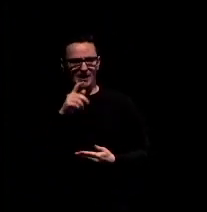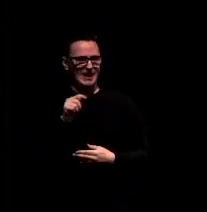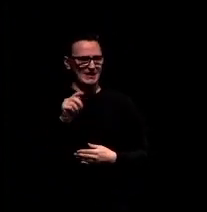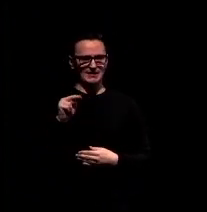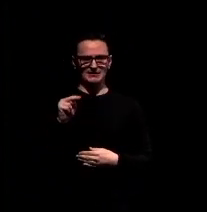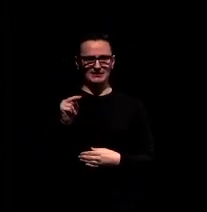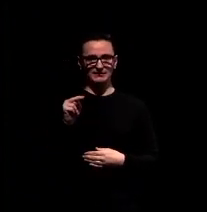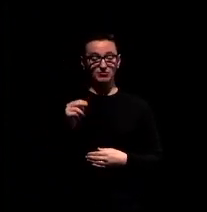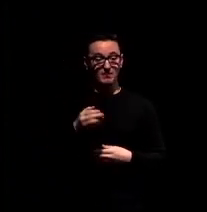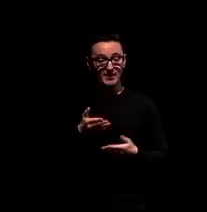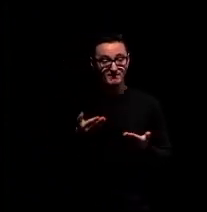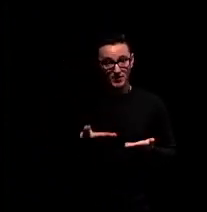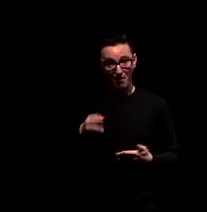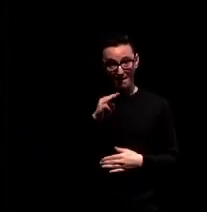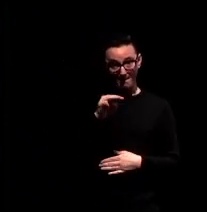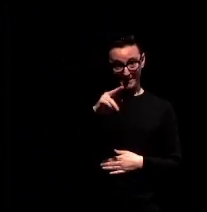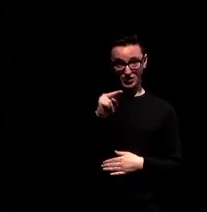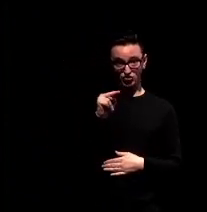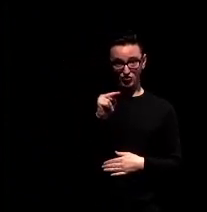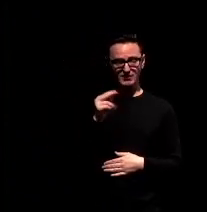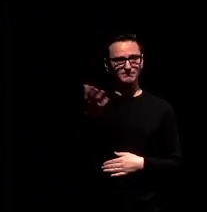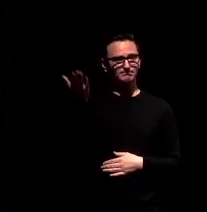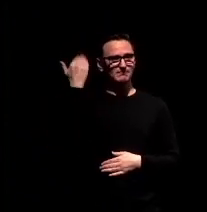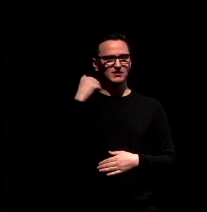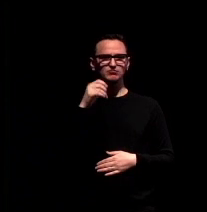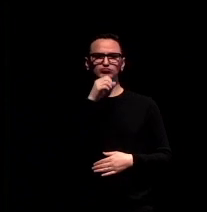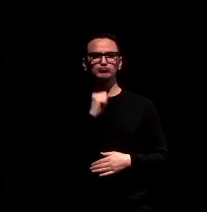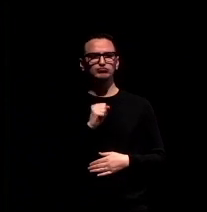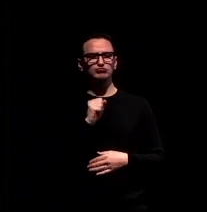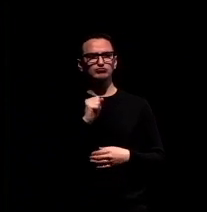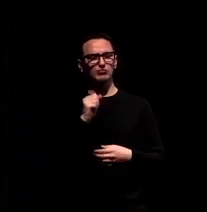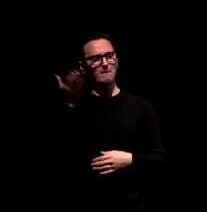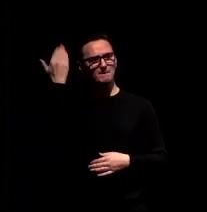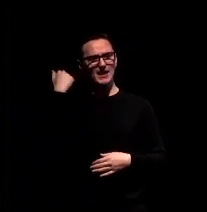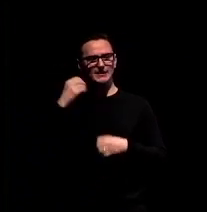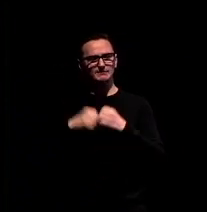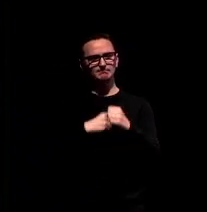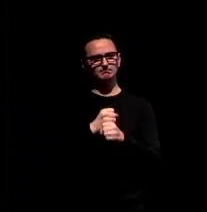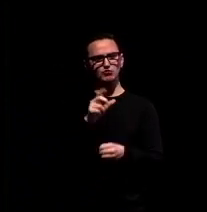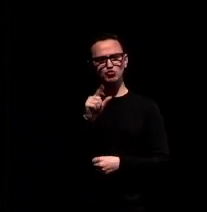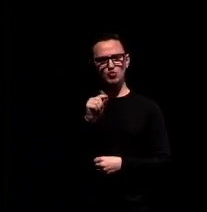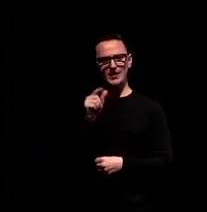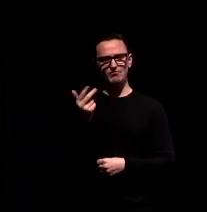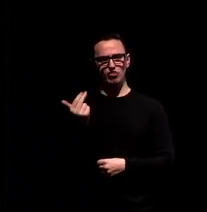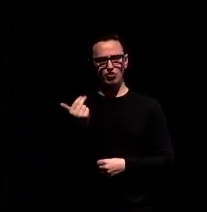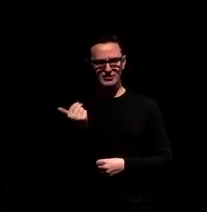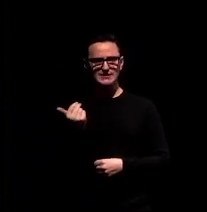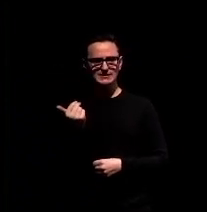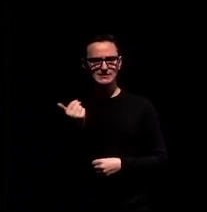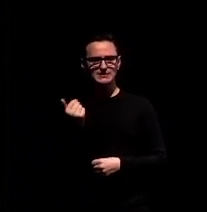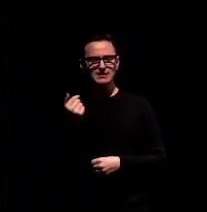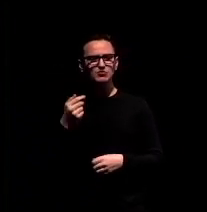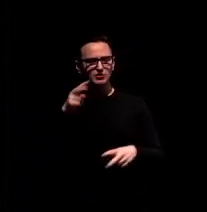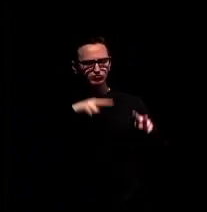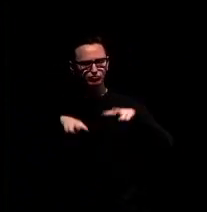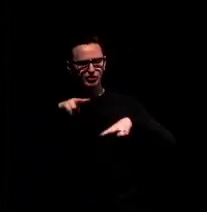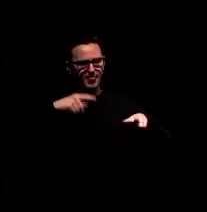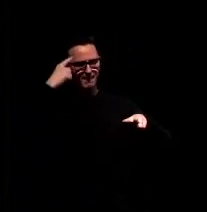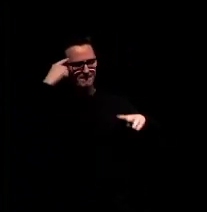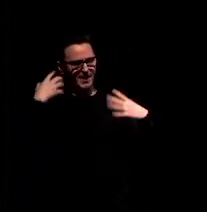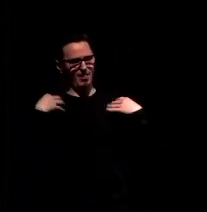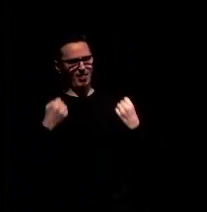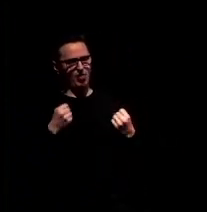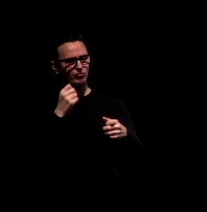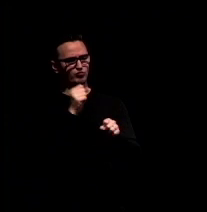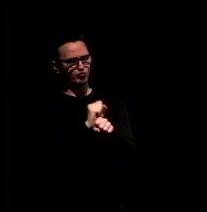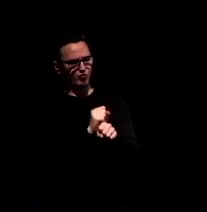Minnesota, starting back actually in 2013, where we passed legislation to say we need to look at our mental health workforce. We need to look at how do we get